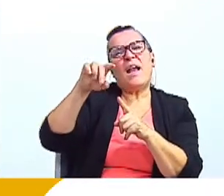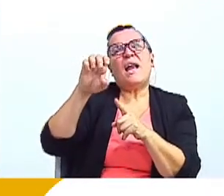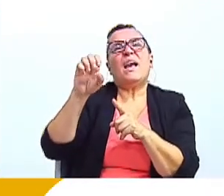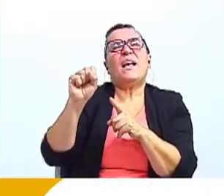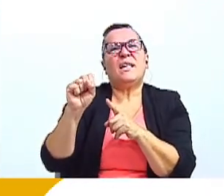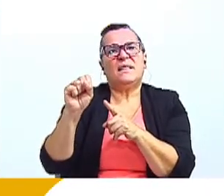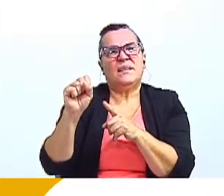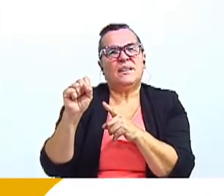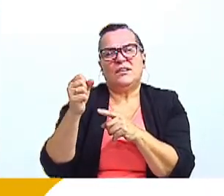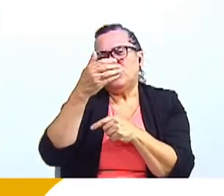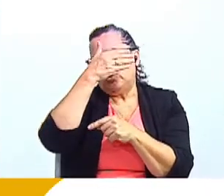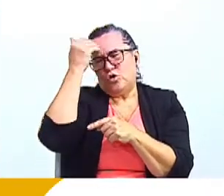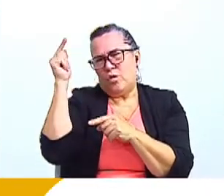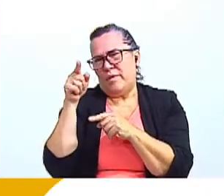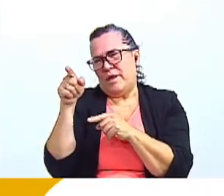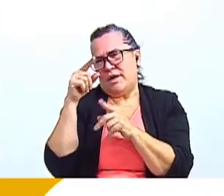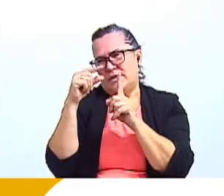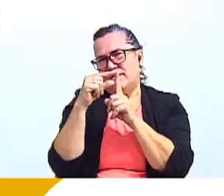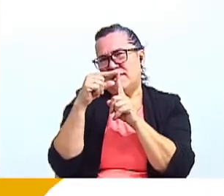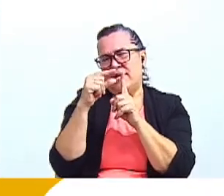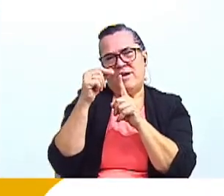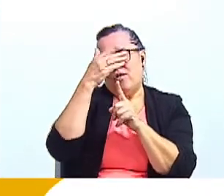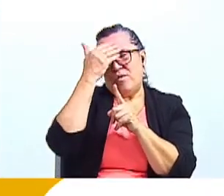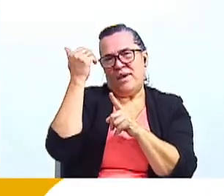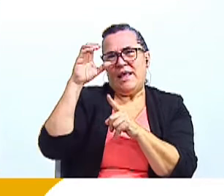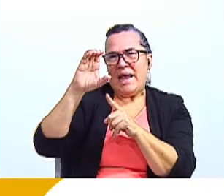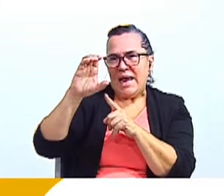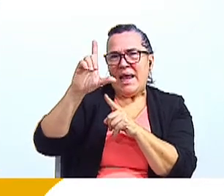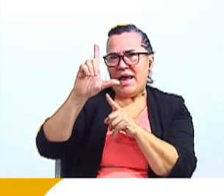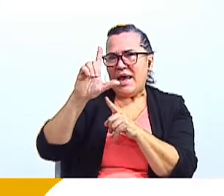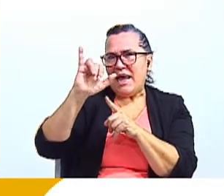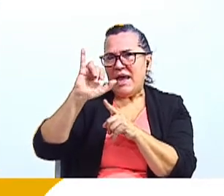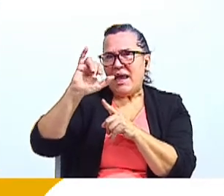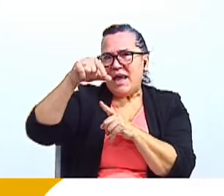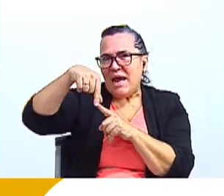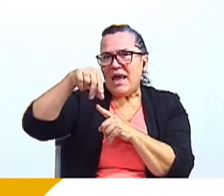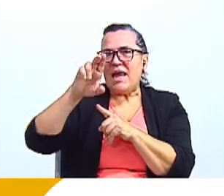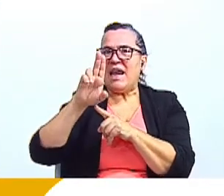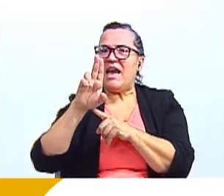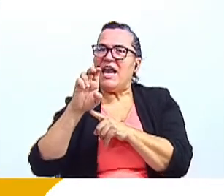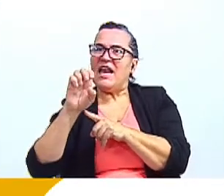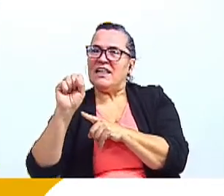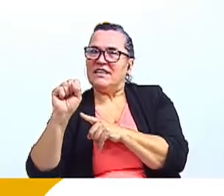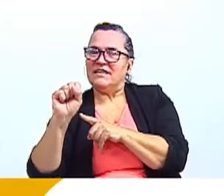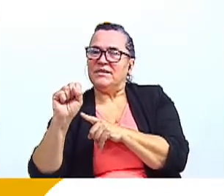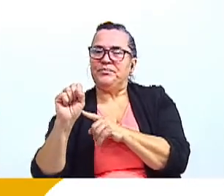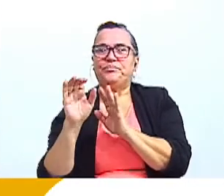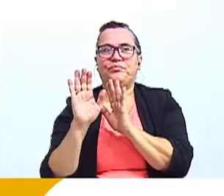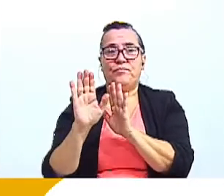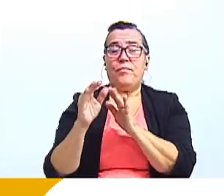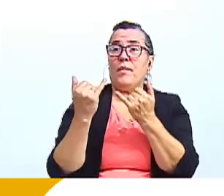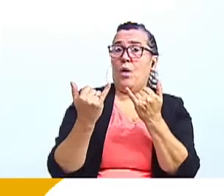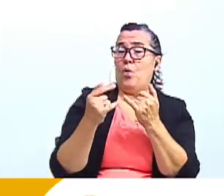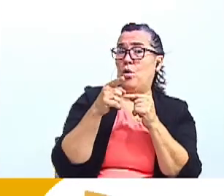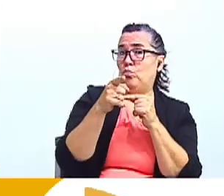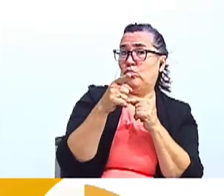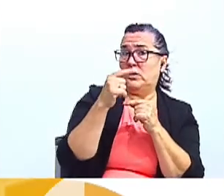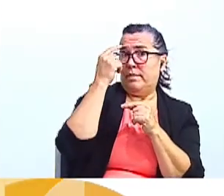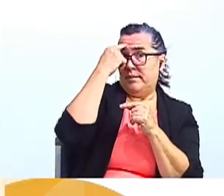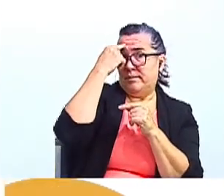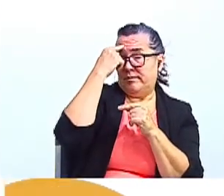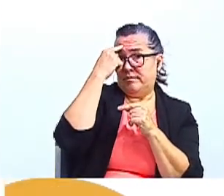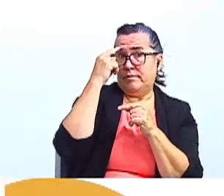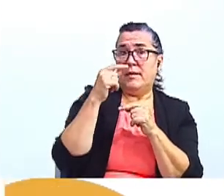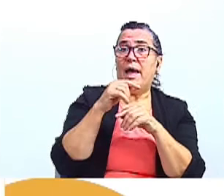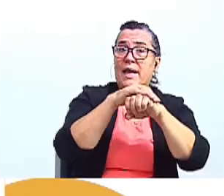Cliques, don't forget about that word. Okay, I want you to think about your English class. And the teacher asks